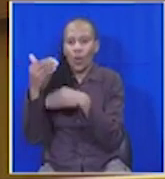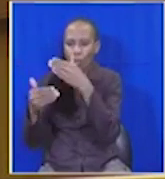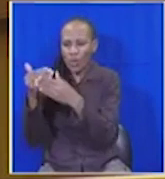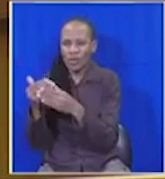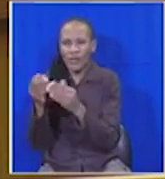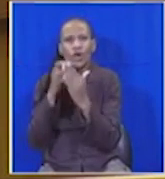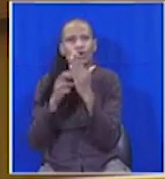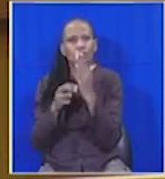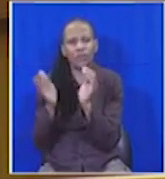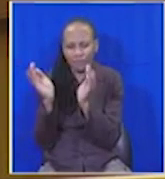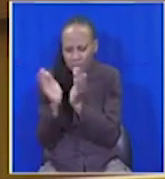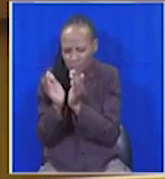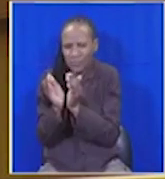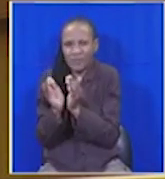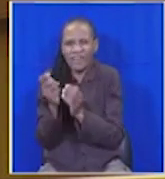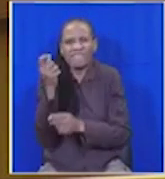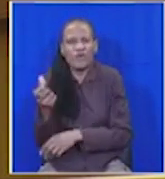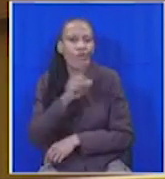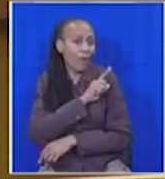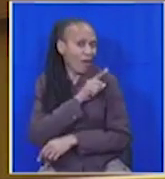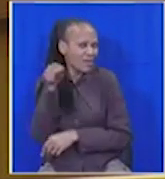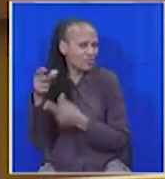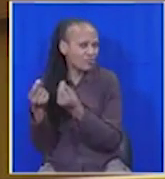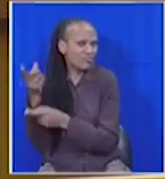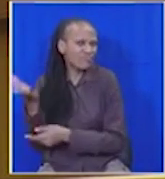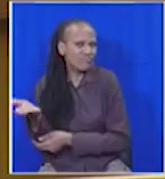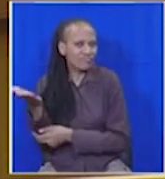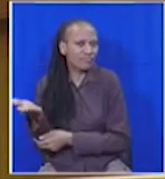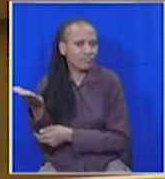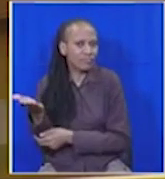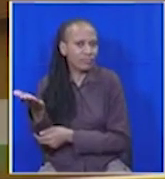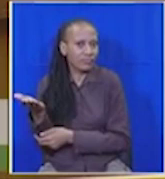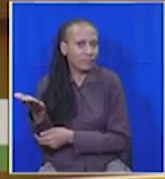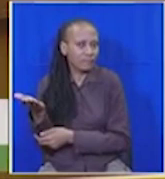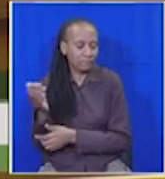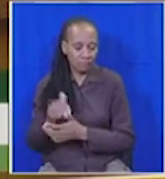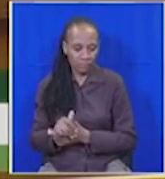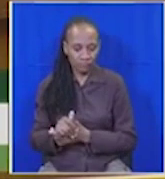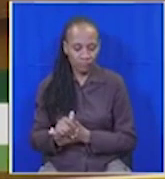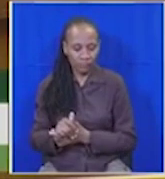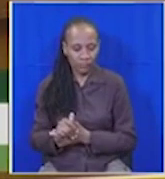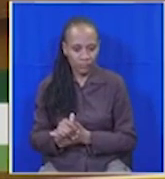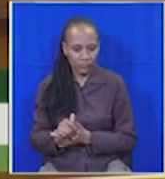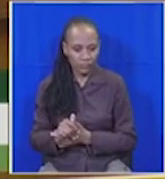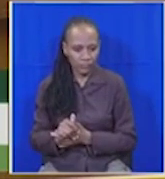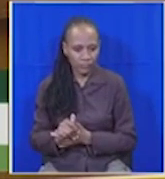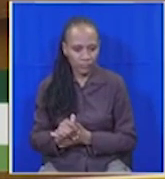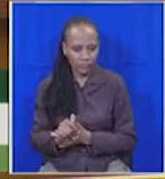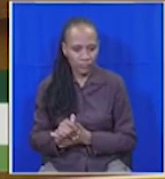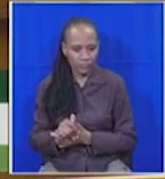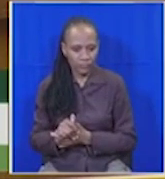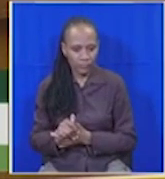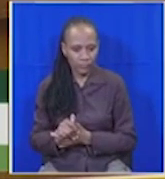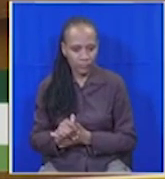of rules. Why is that the case? That is so, Honourable Speaker, because